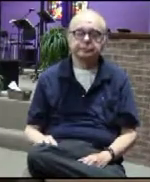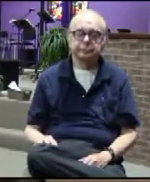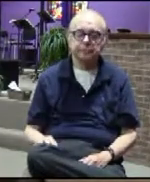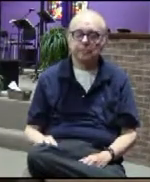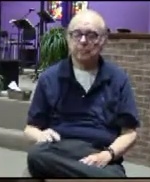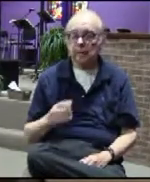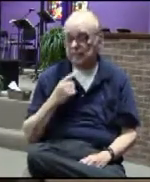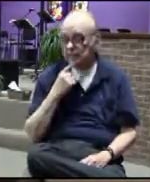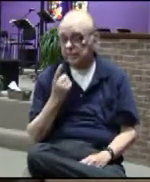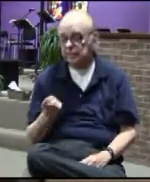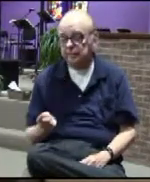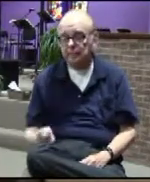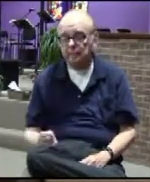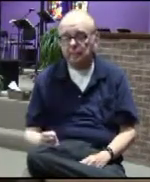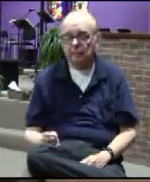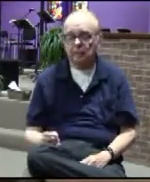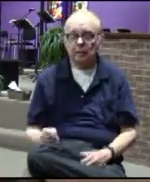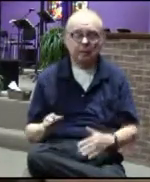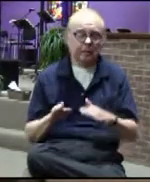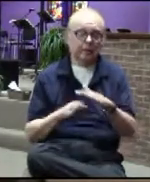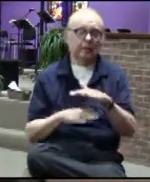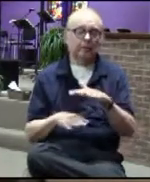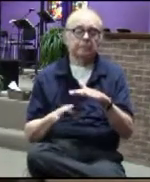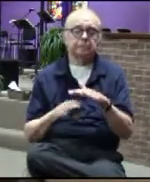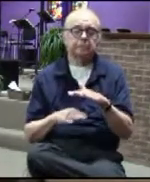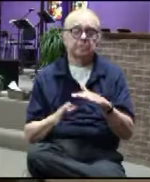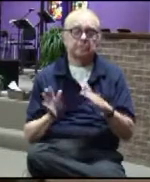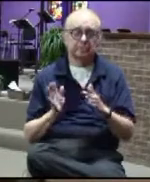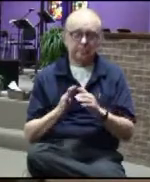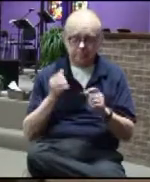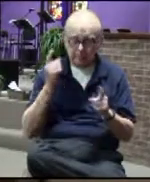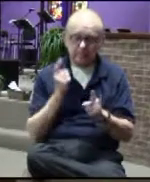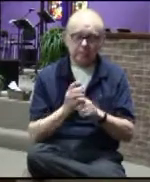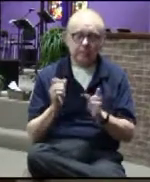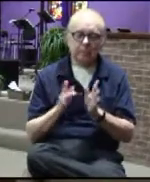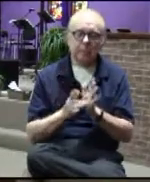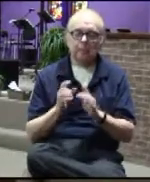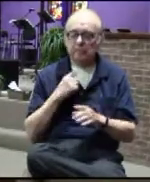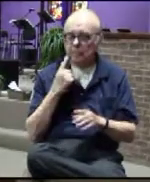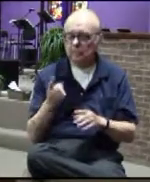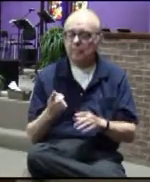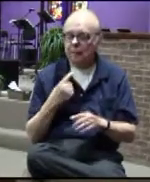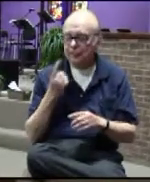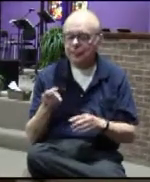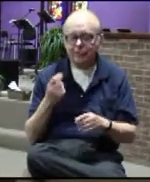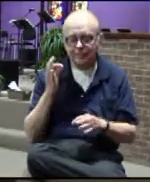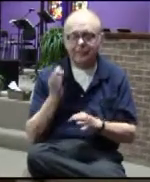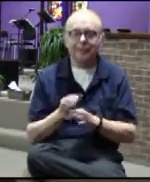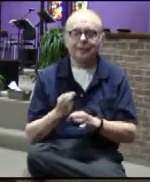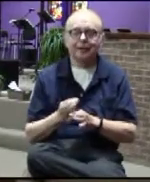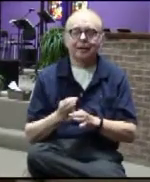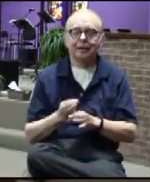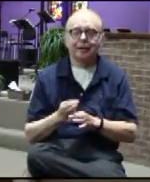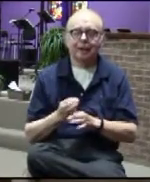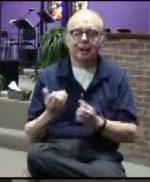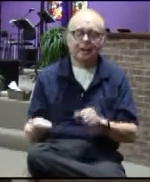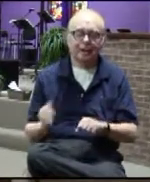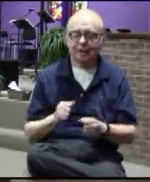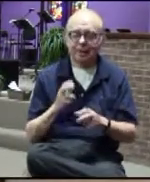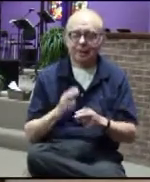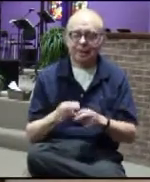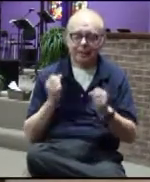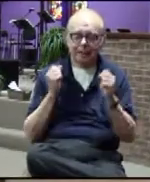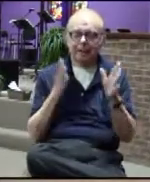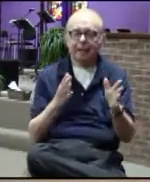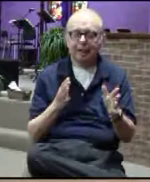says under this my brother Jesus profession of faith I now baptize him